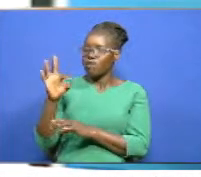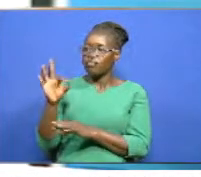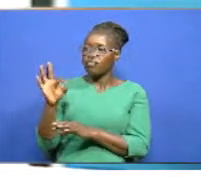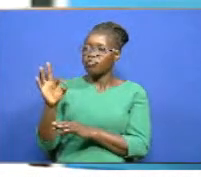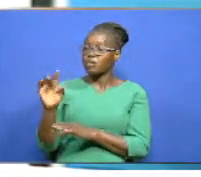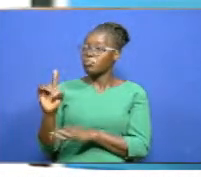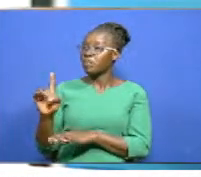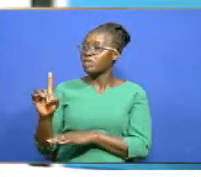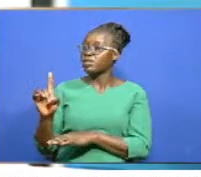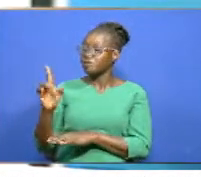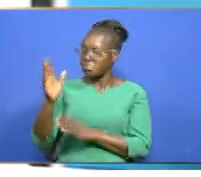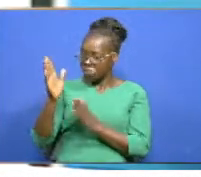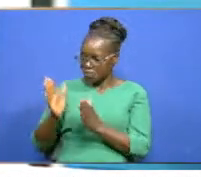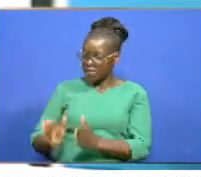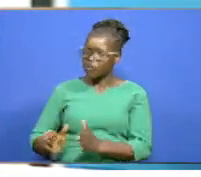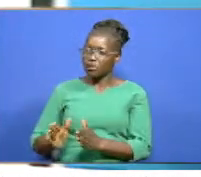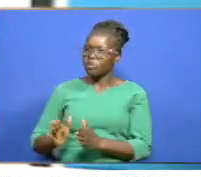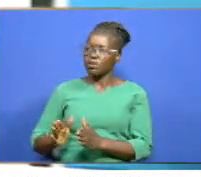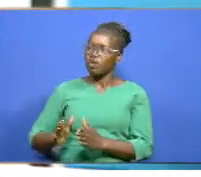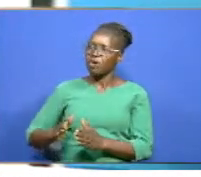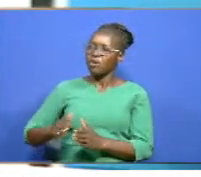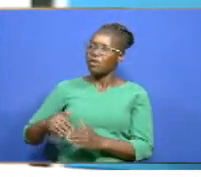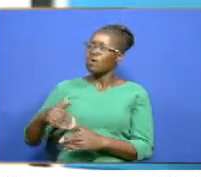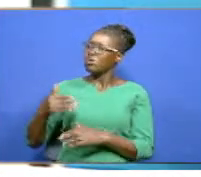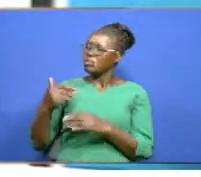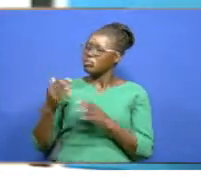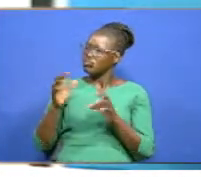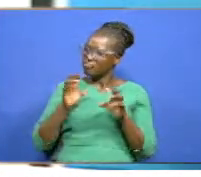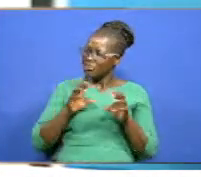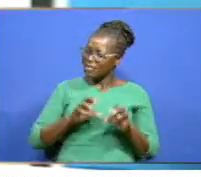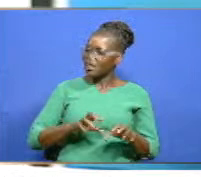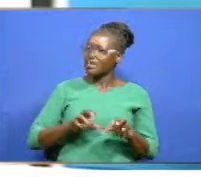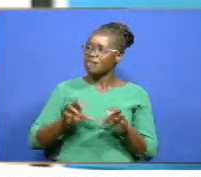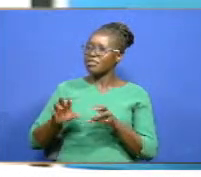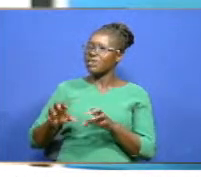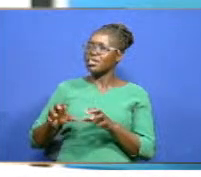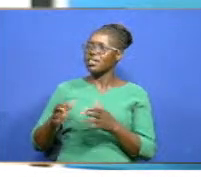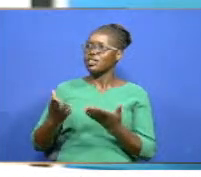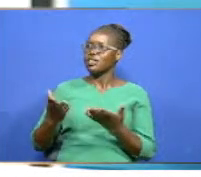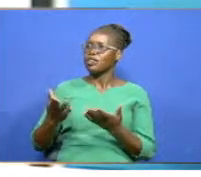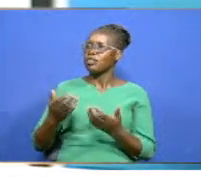the one who is being beaten, so that you get the tears